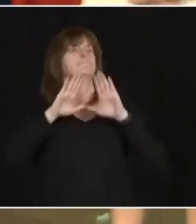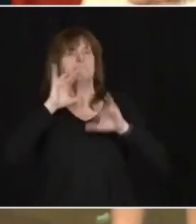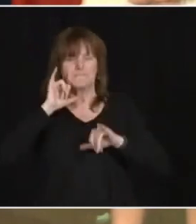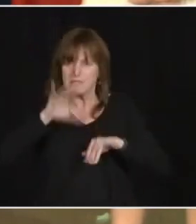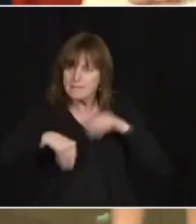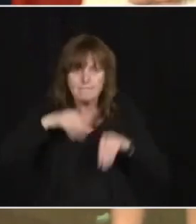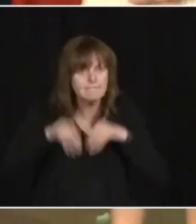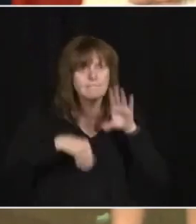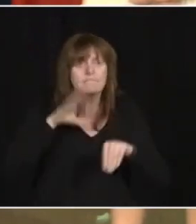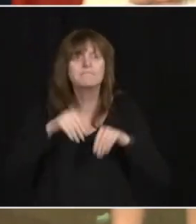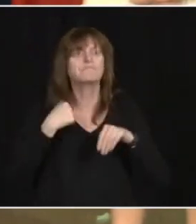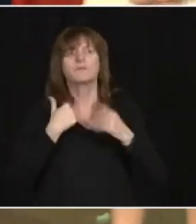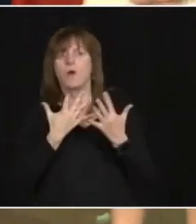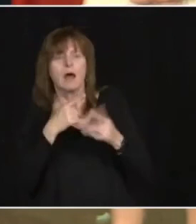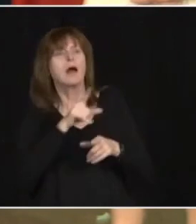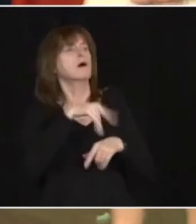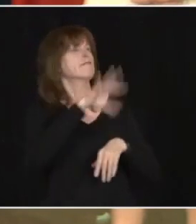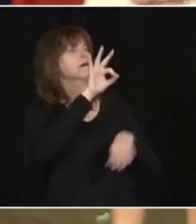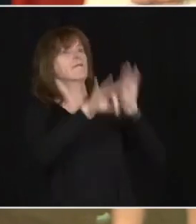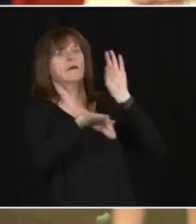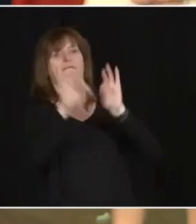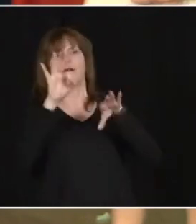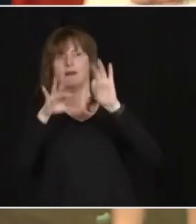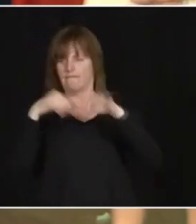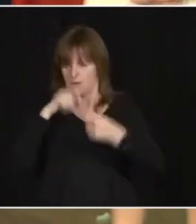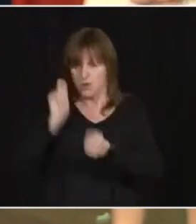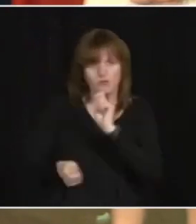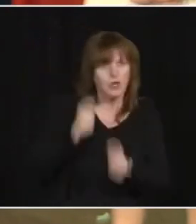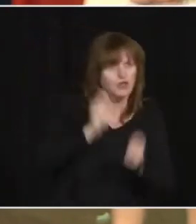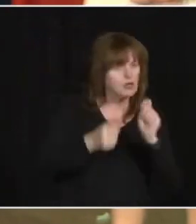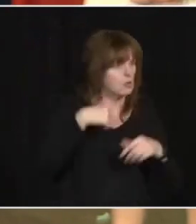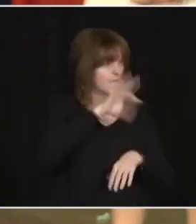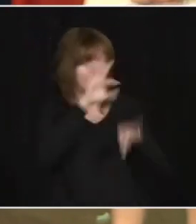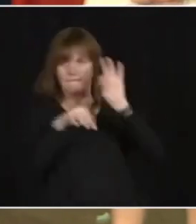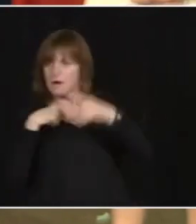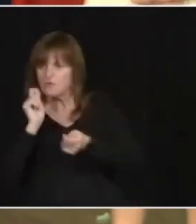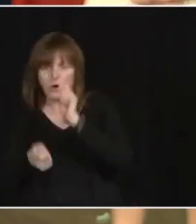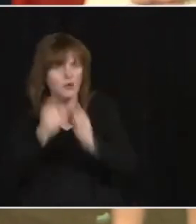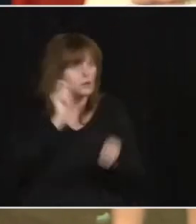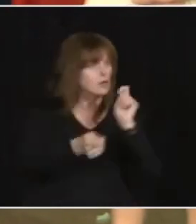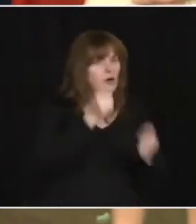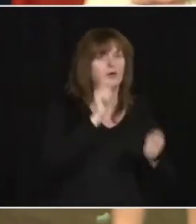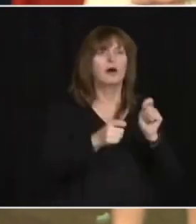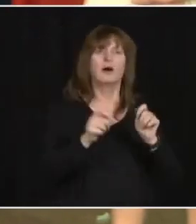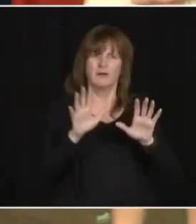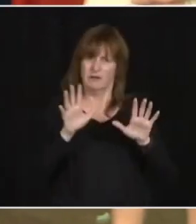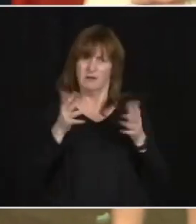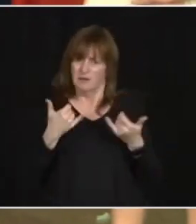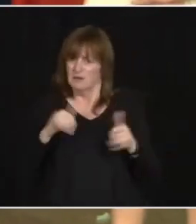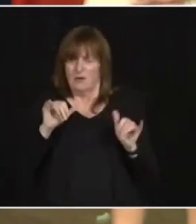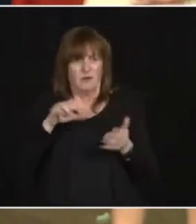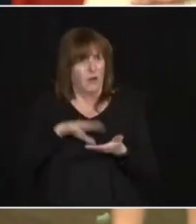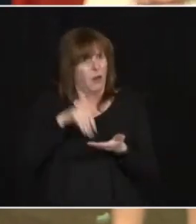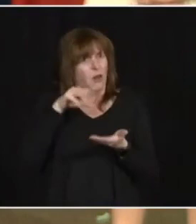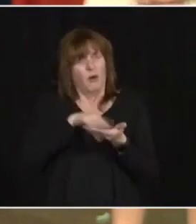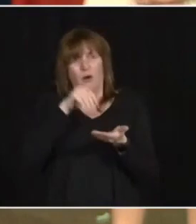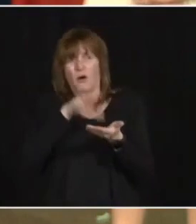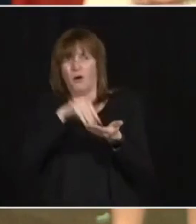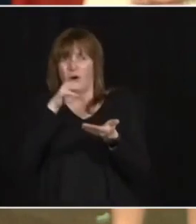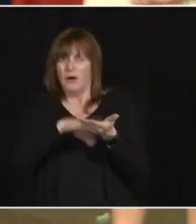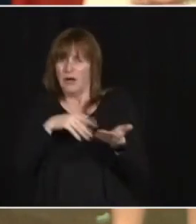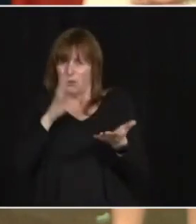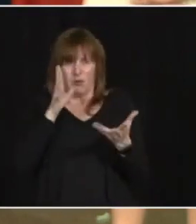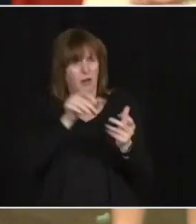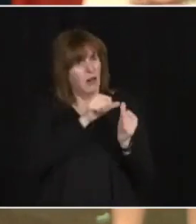changing things as we're moving forward. So there's still a lot to be learned, and we're going to continue making the appropriate